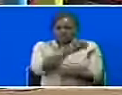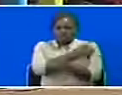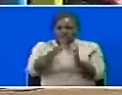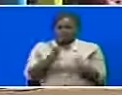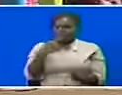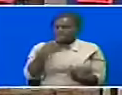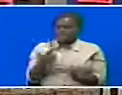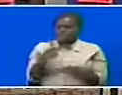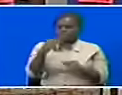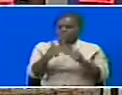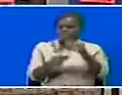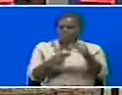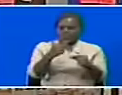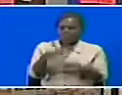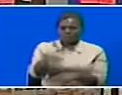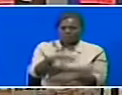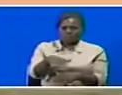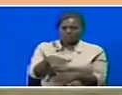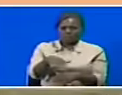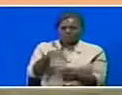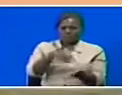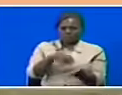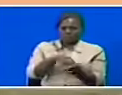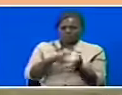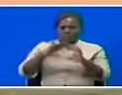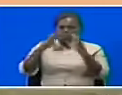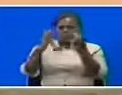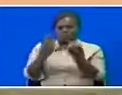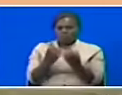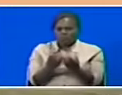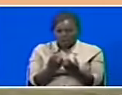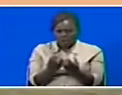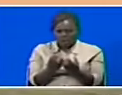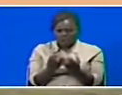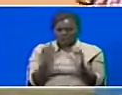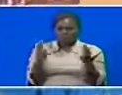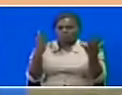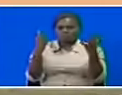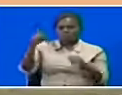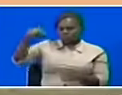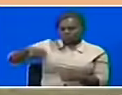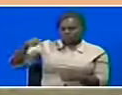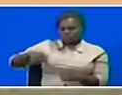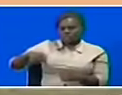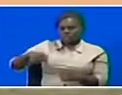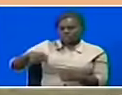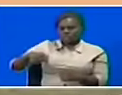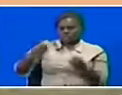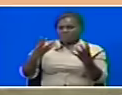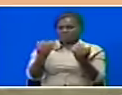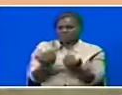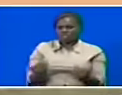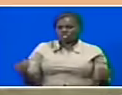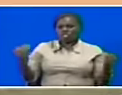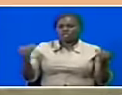with genetics and environmental factors. As the world lights it up blue on this particular day, many children